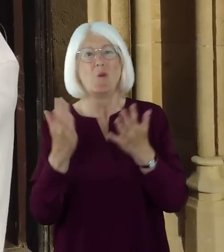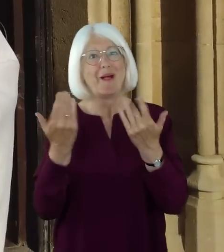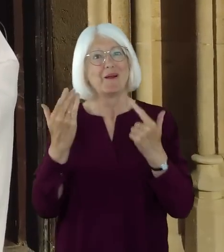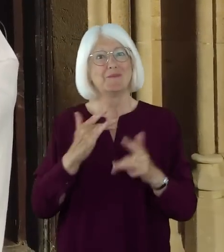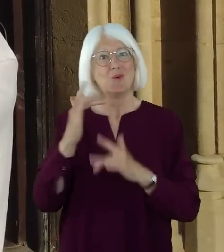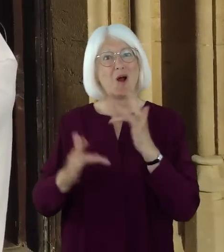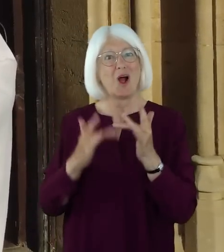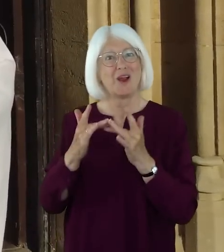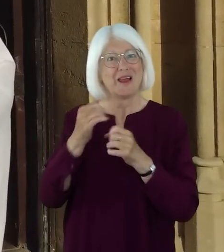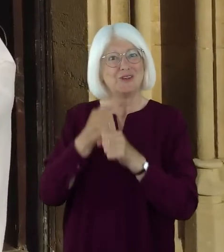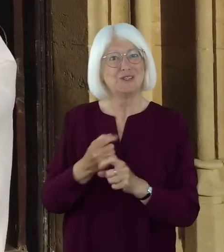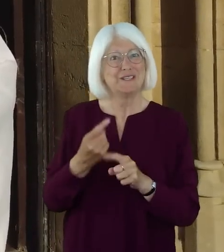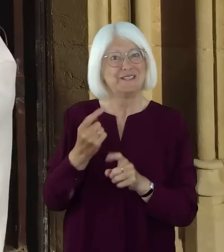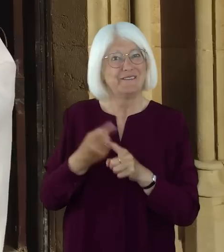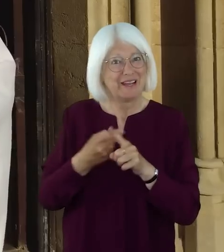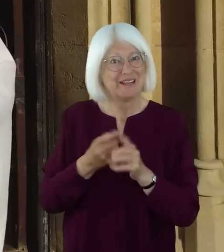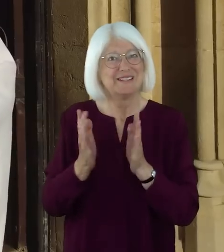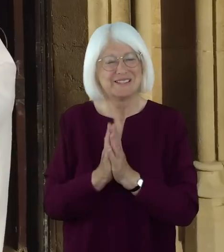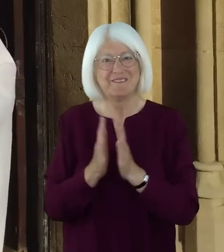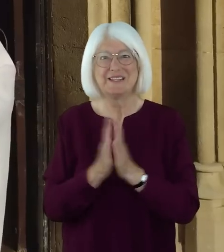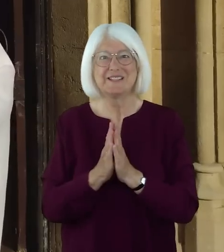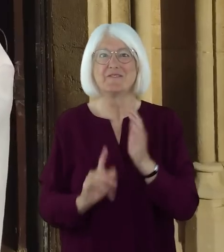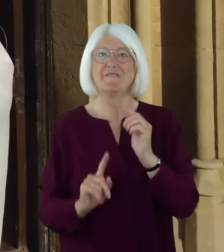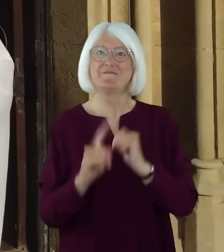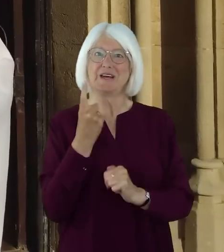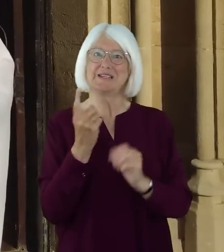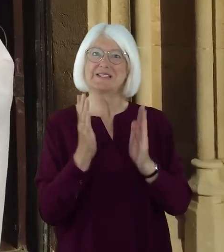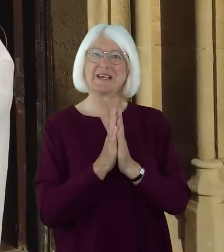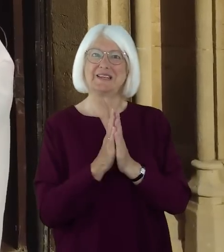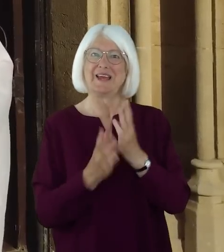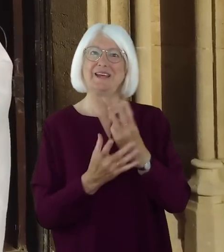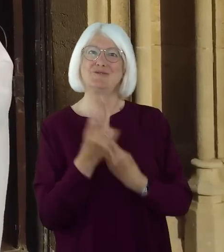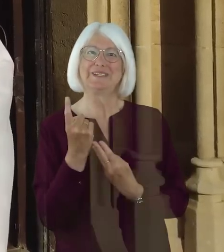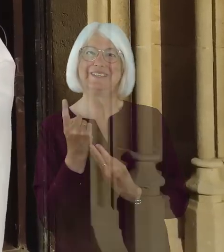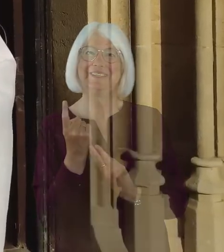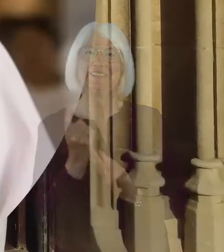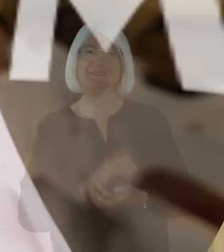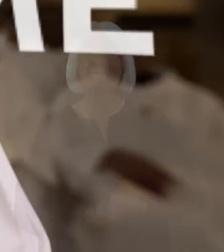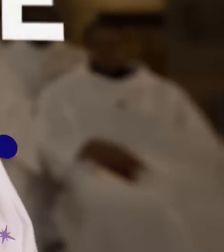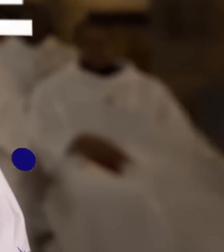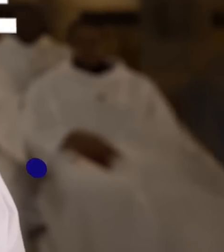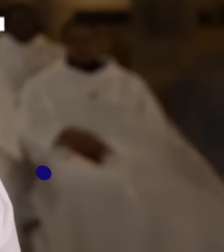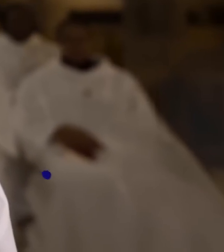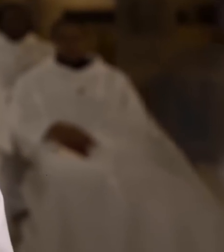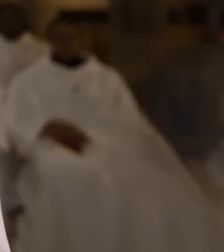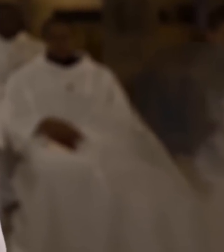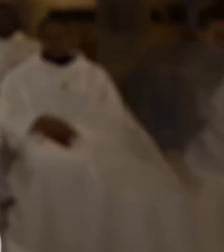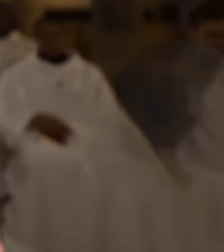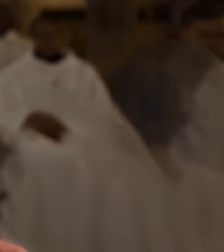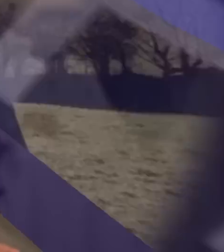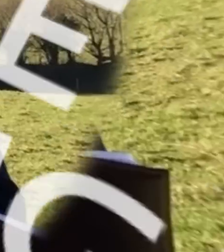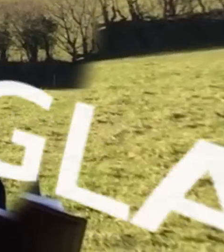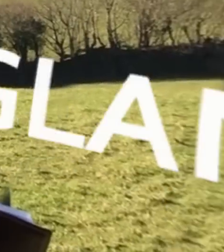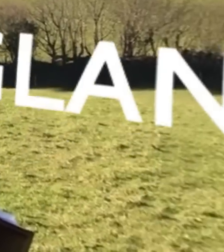Church of England, as we begin to celebrate together the ordinary time, the first Sunday in Trinity. With God, nothing will be